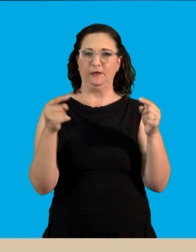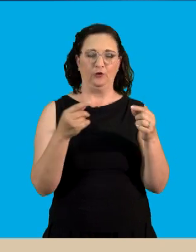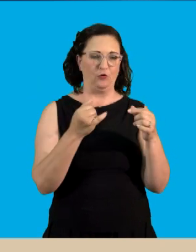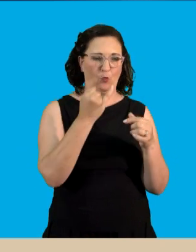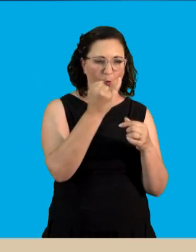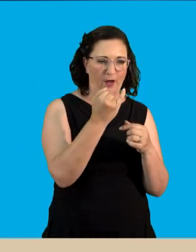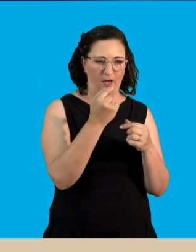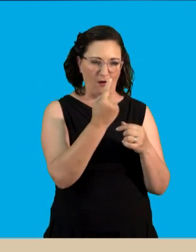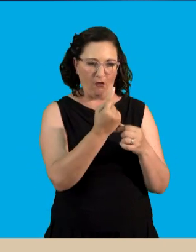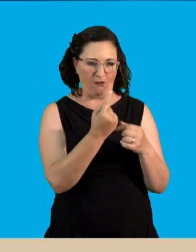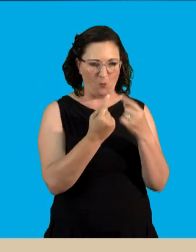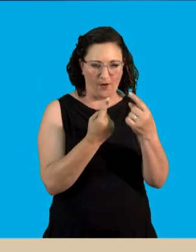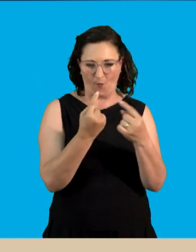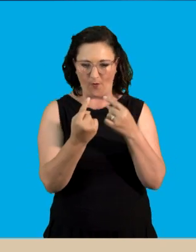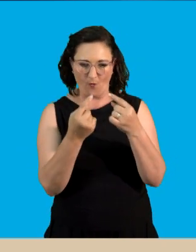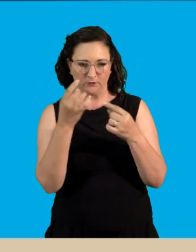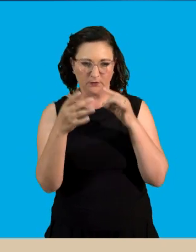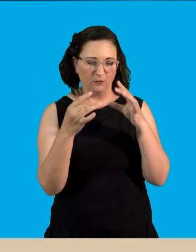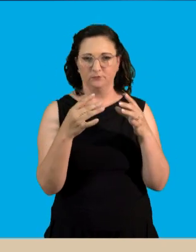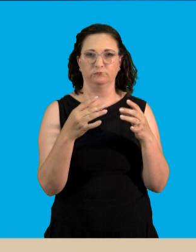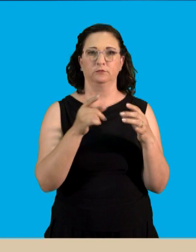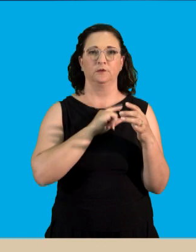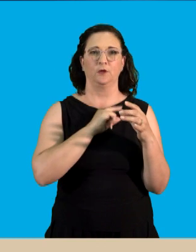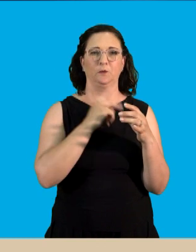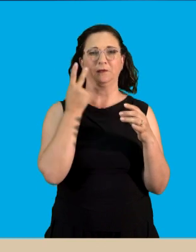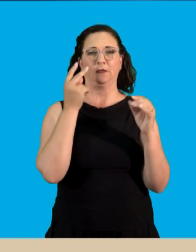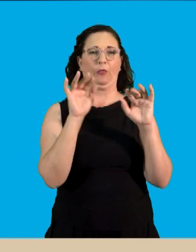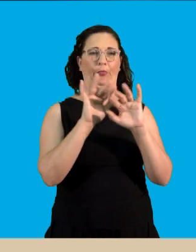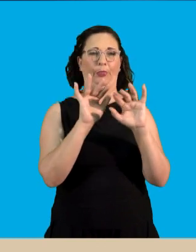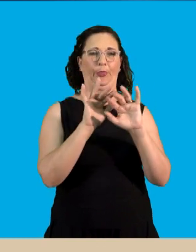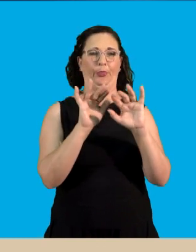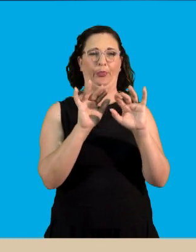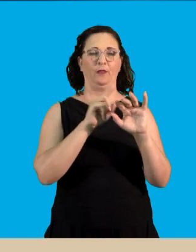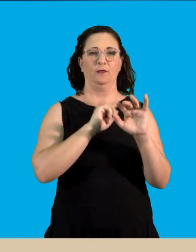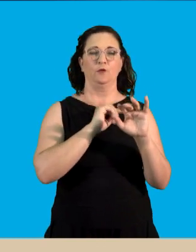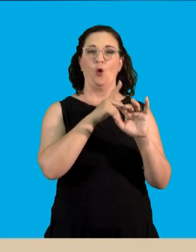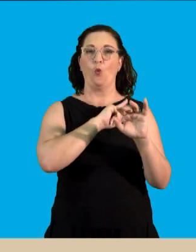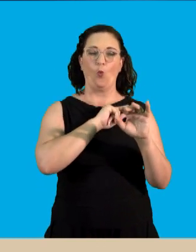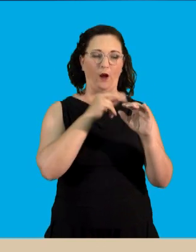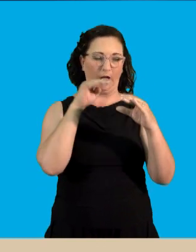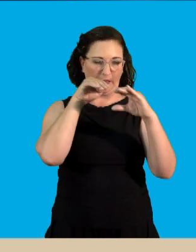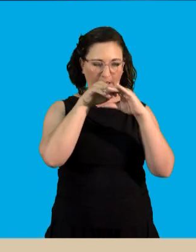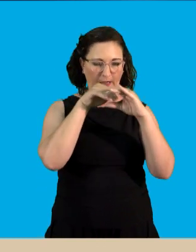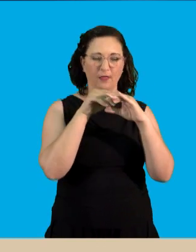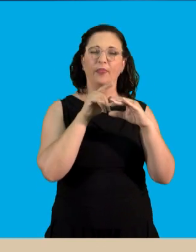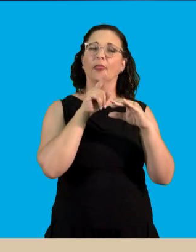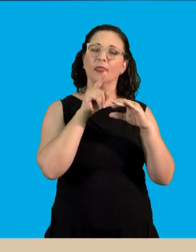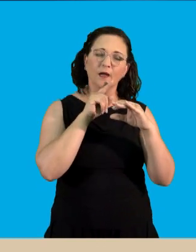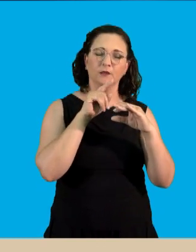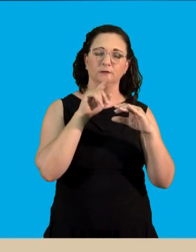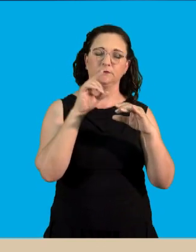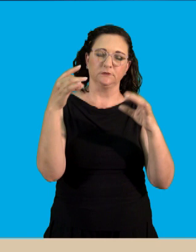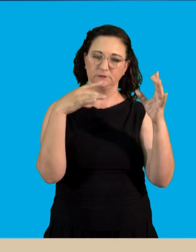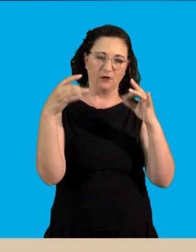individual stars with your eyes. Therefore, you just see a haze of light. And above and below the plane of